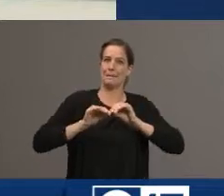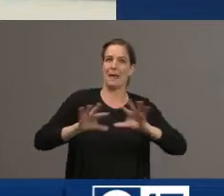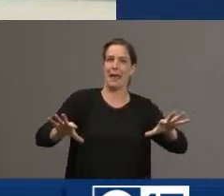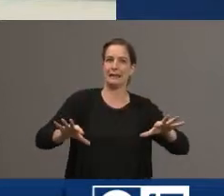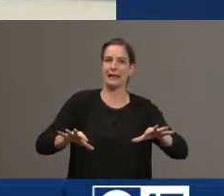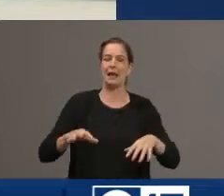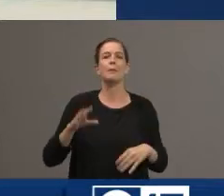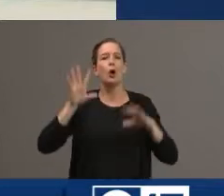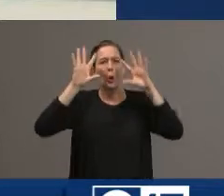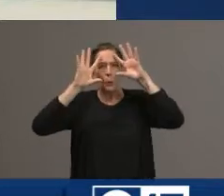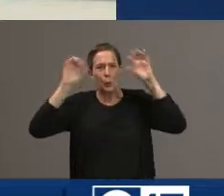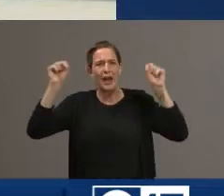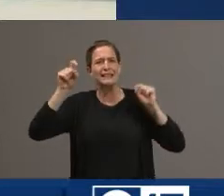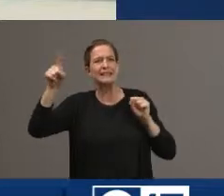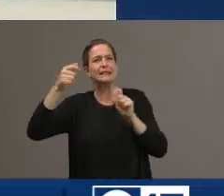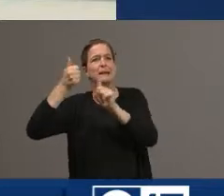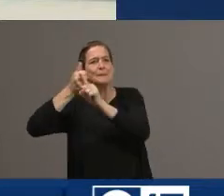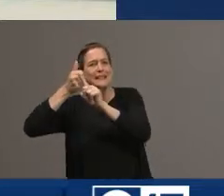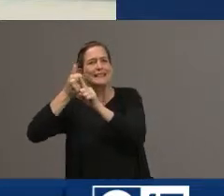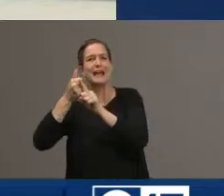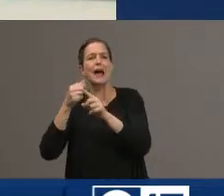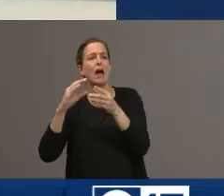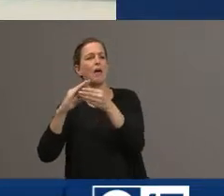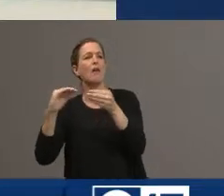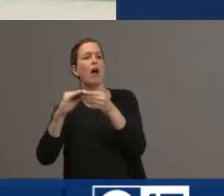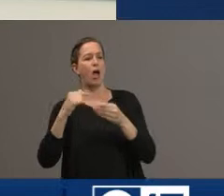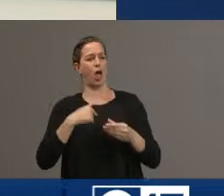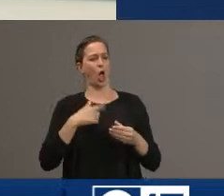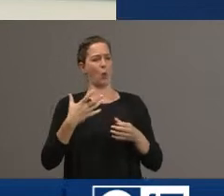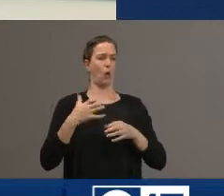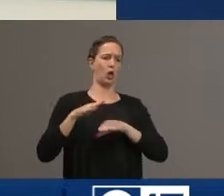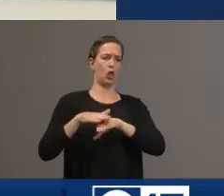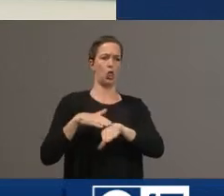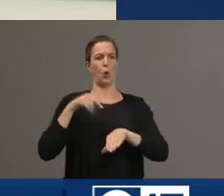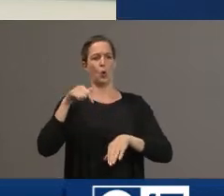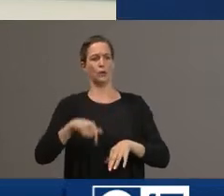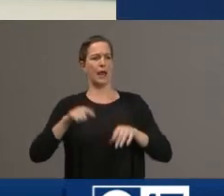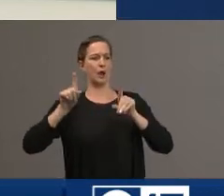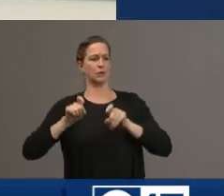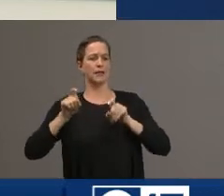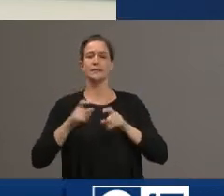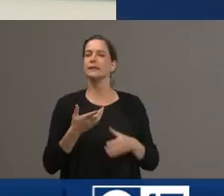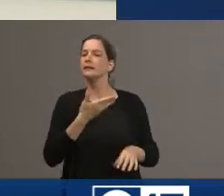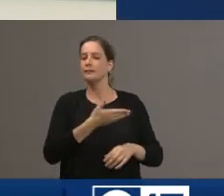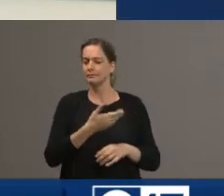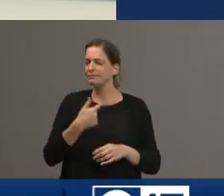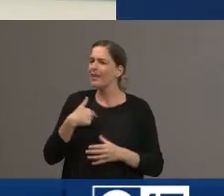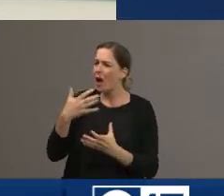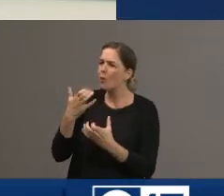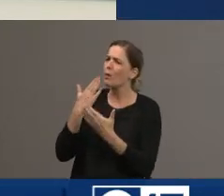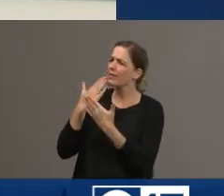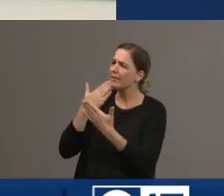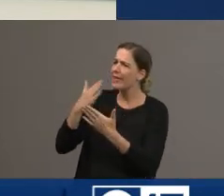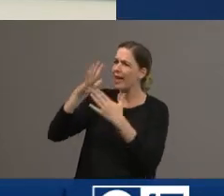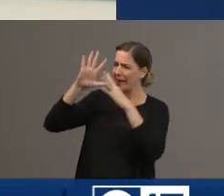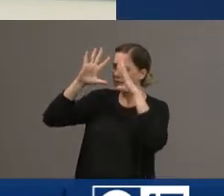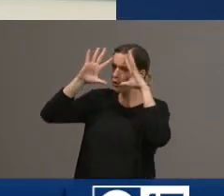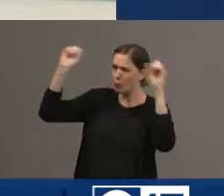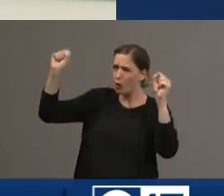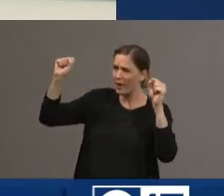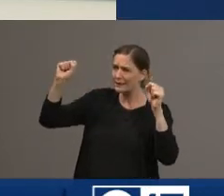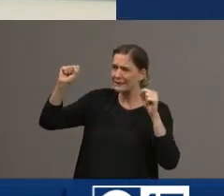wants to slow testing down. I want to thank the president for, one, his responsiveness